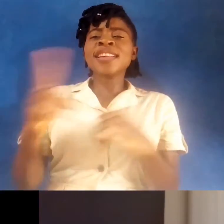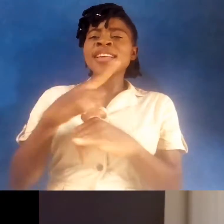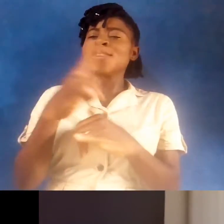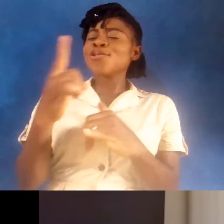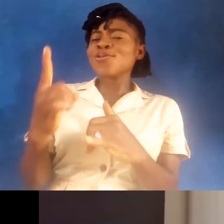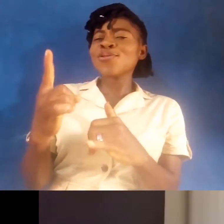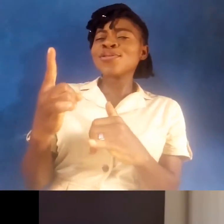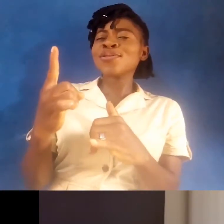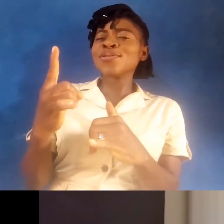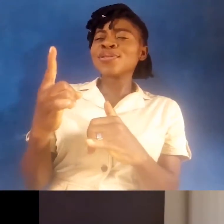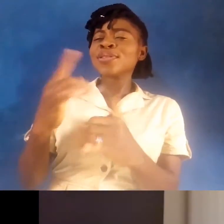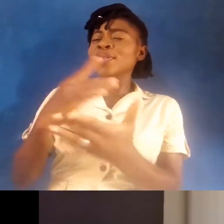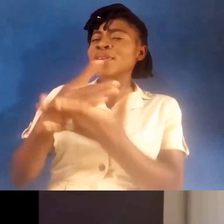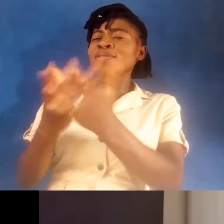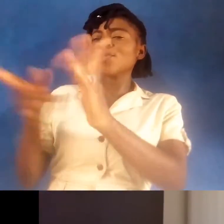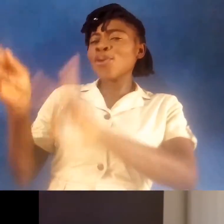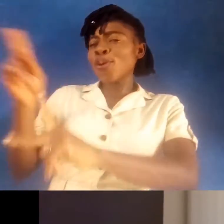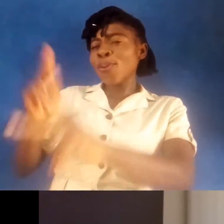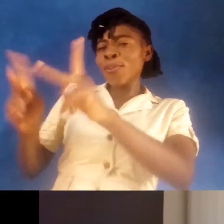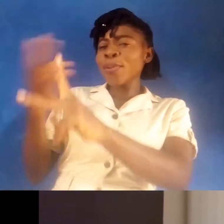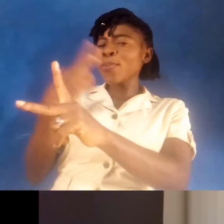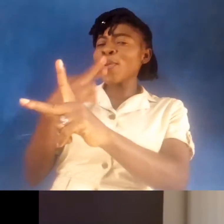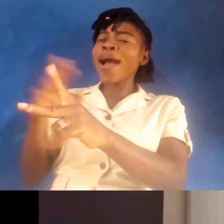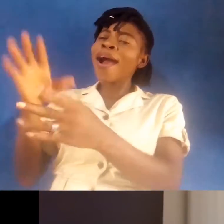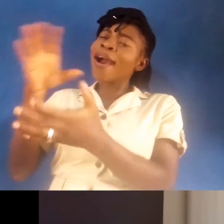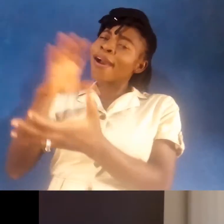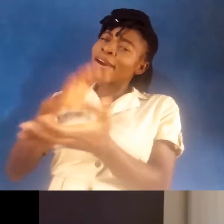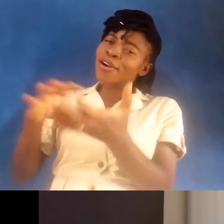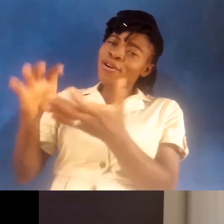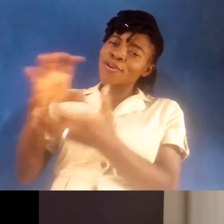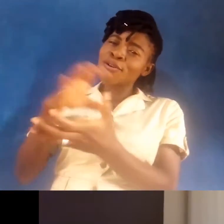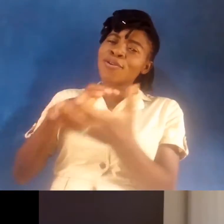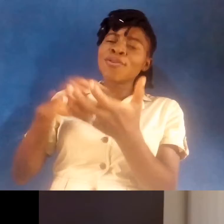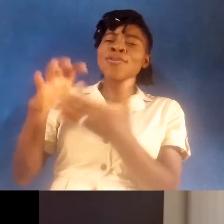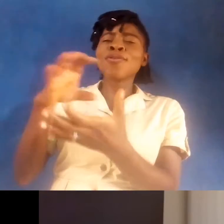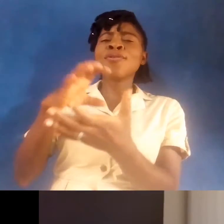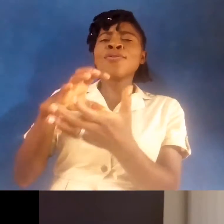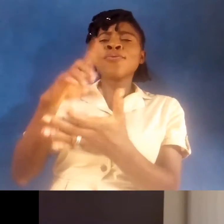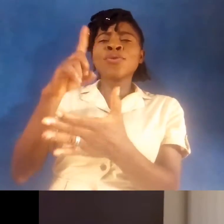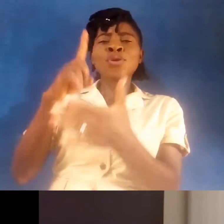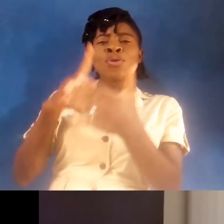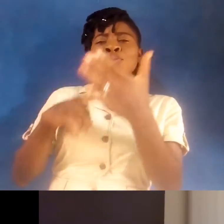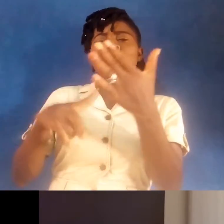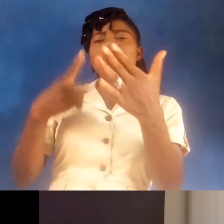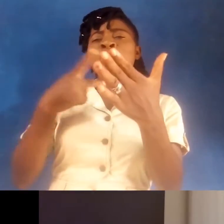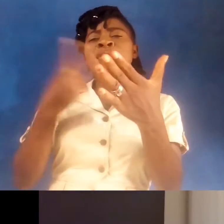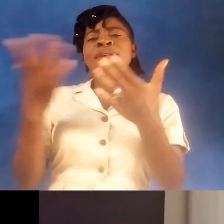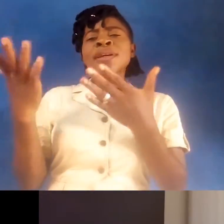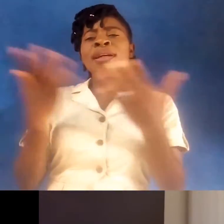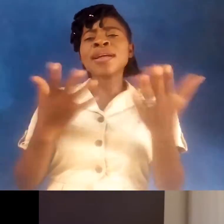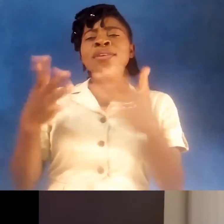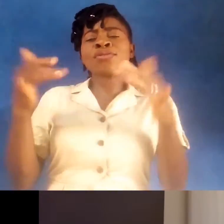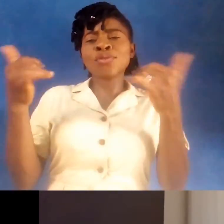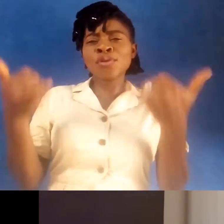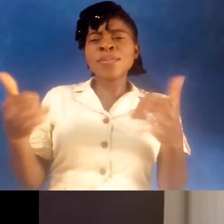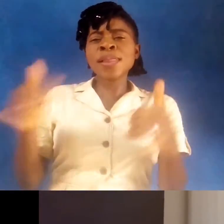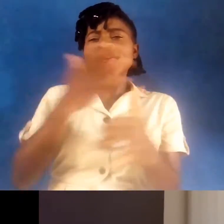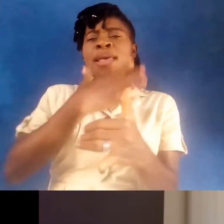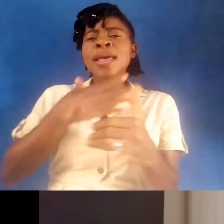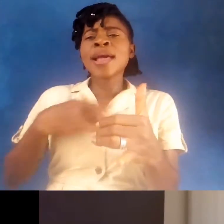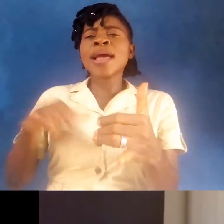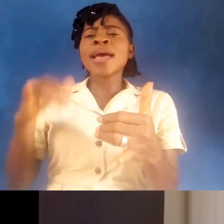people what gesture is and the roles that it plays. I want to let us understand